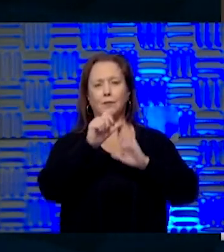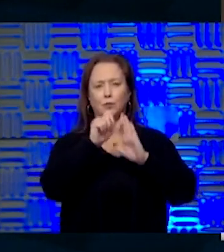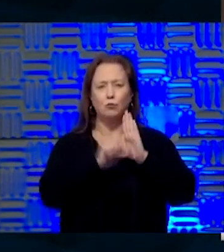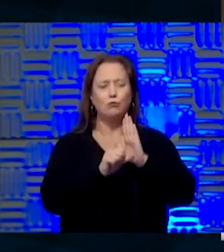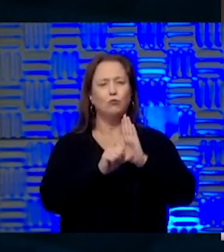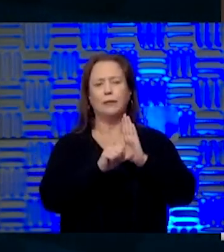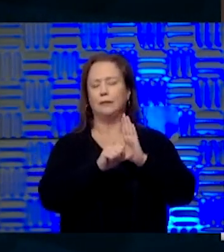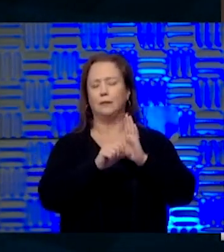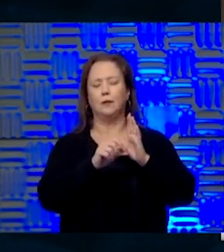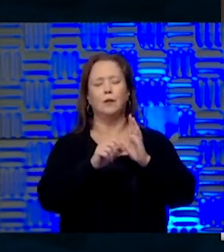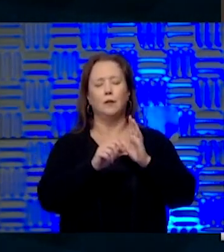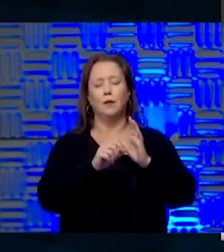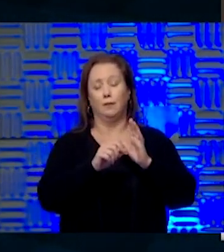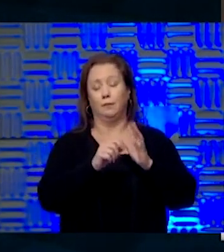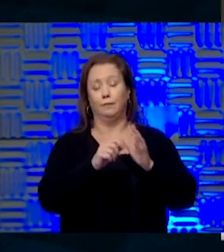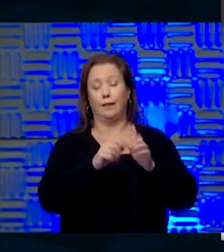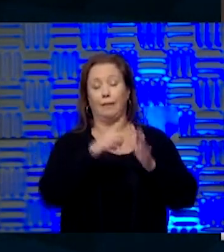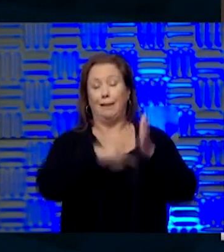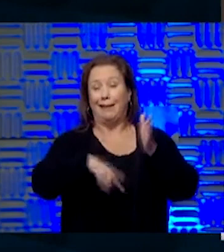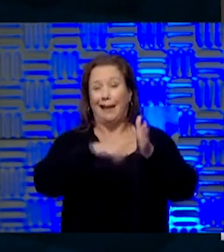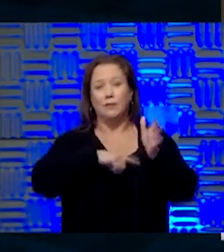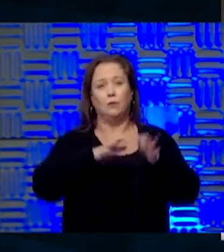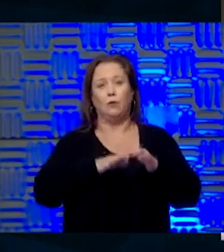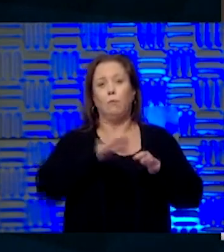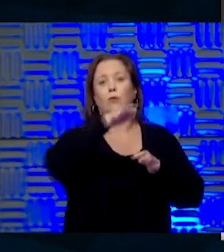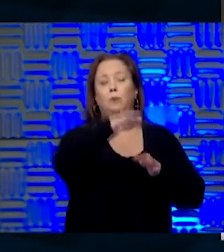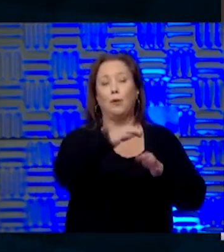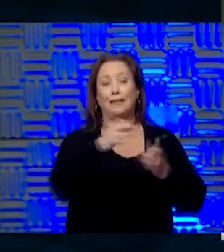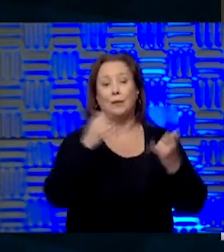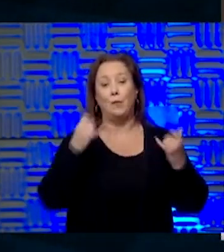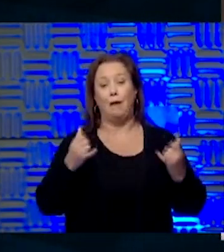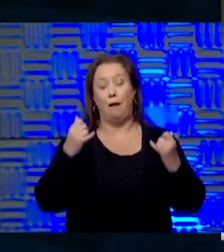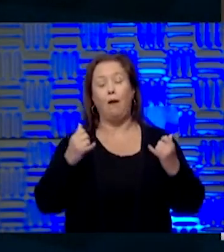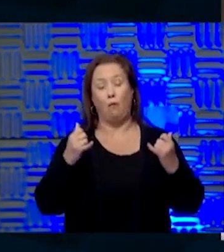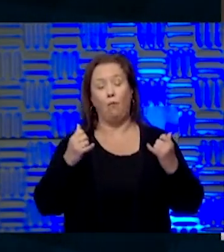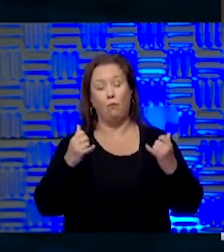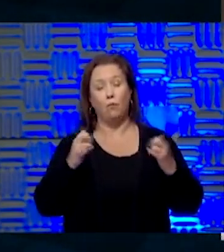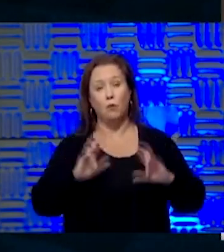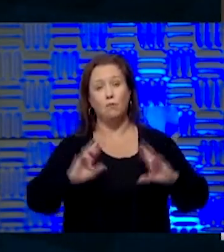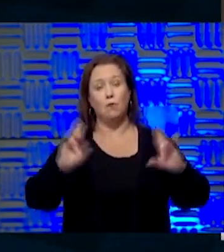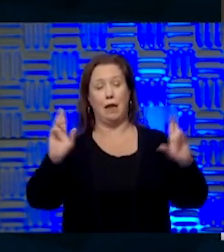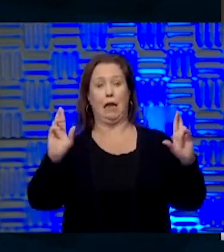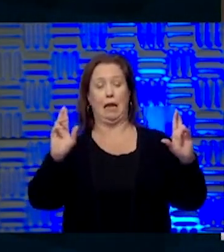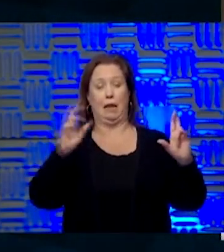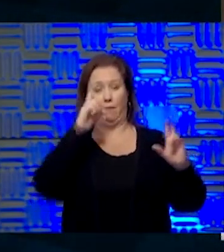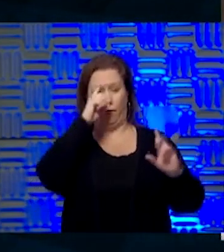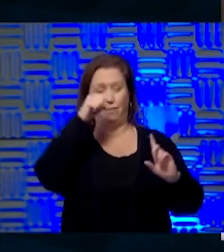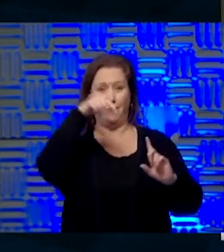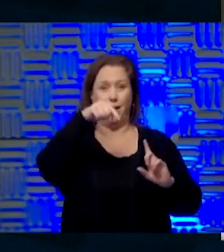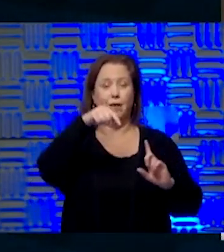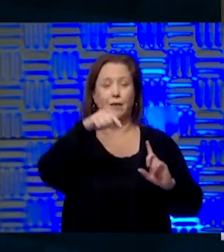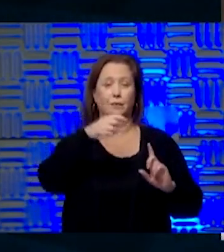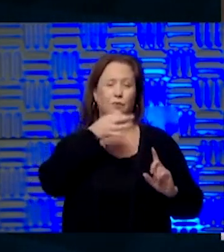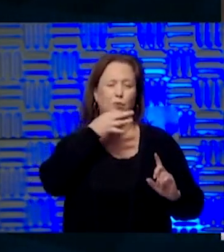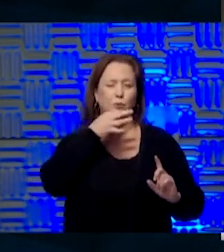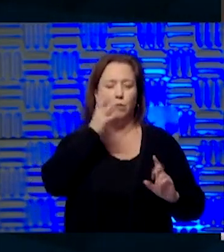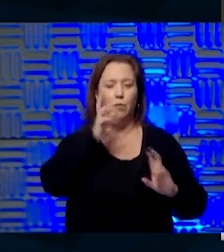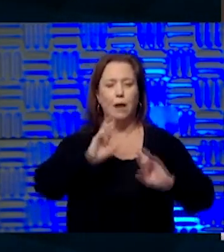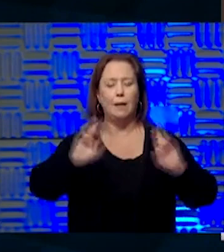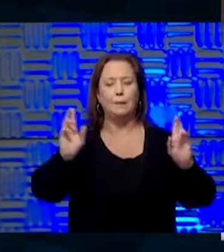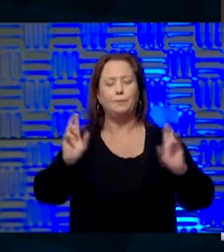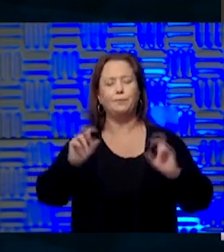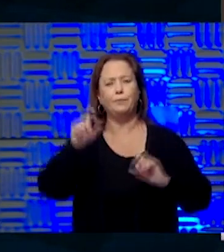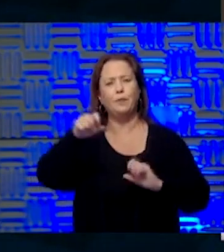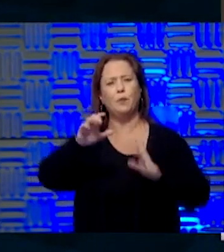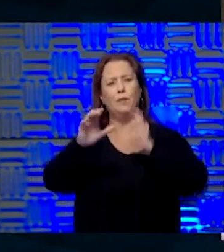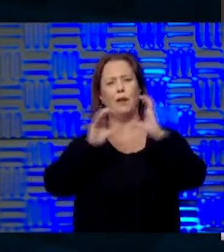or delaying. Those opportunities now exist. And the key in all instances, I mean, we've had this